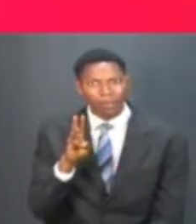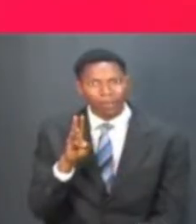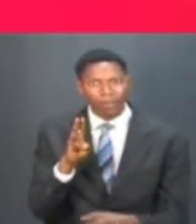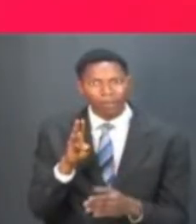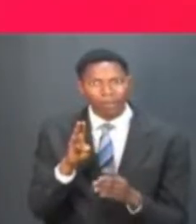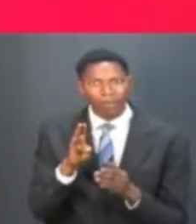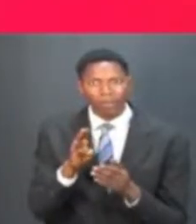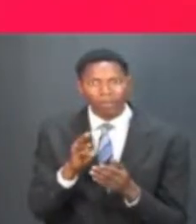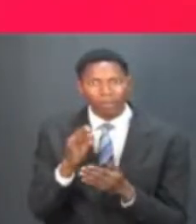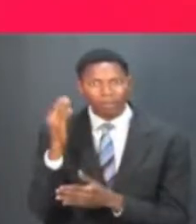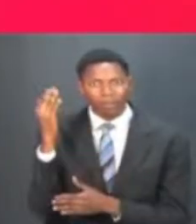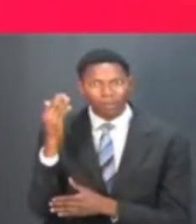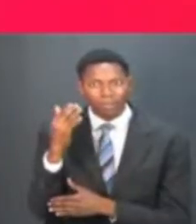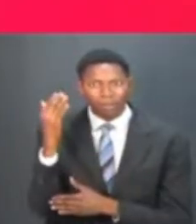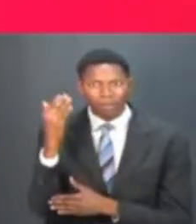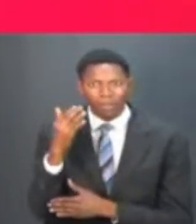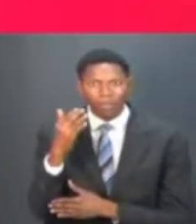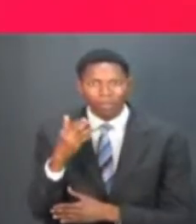statements.